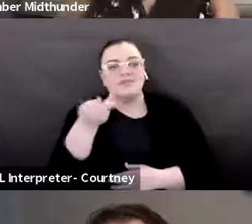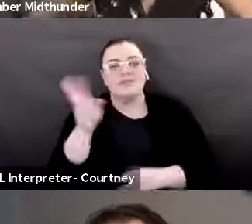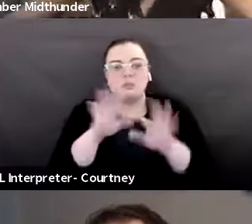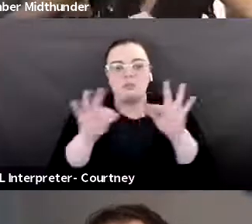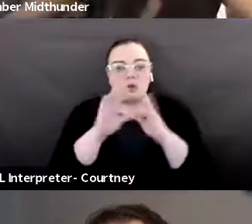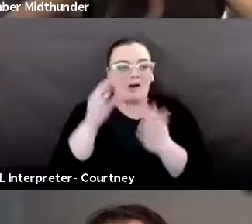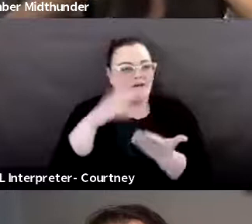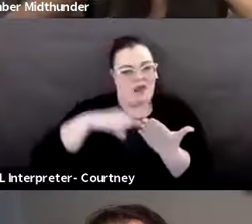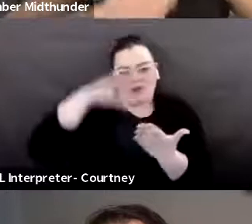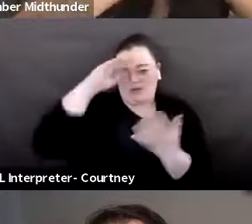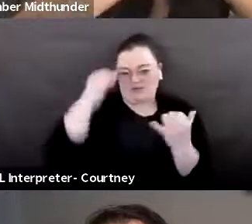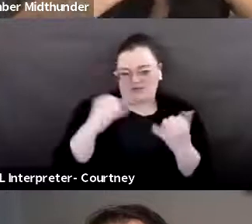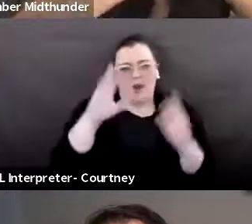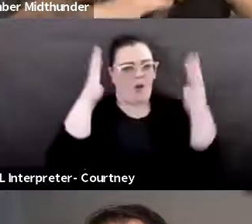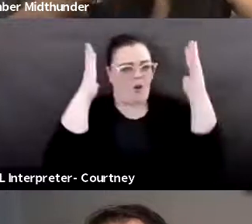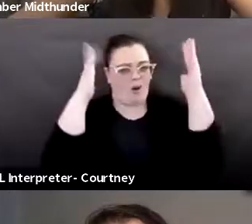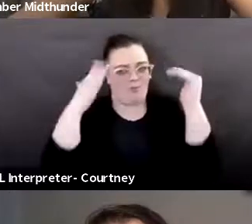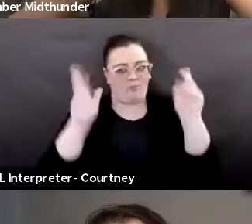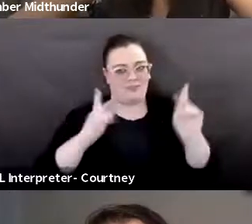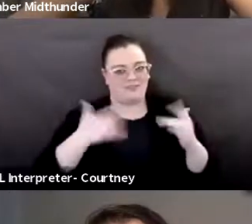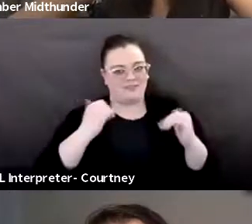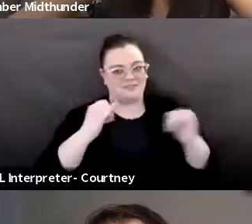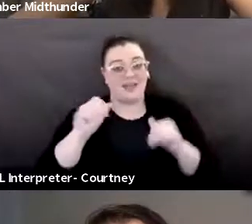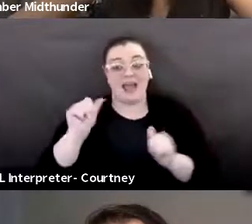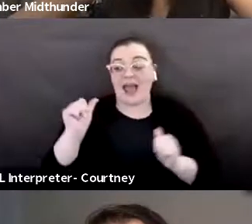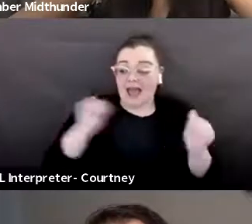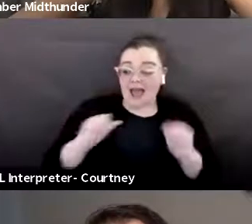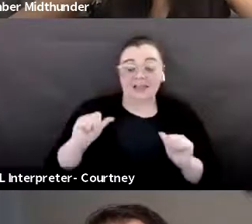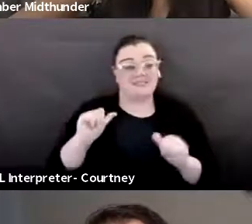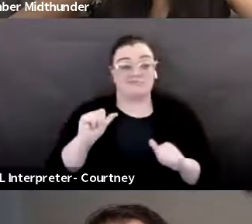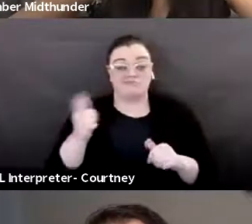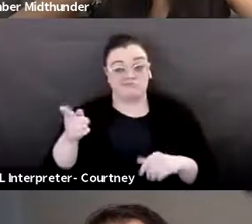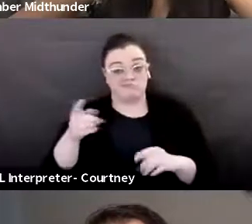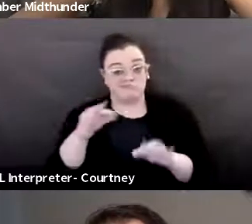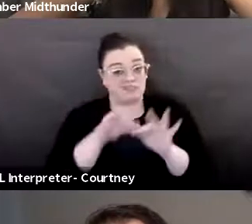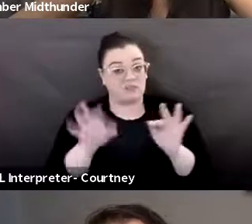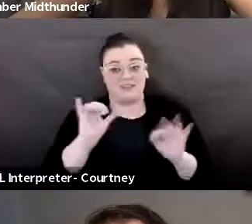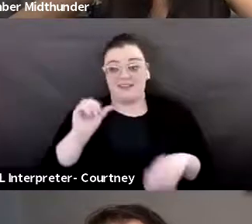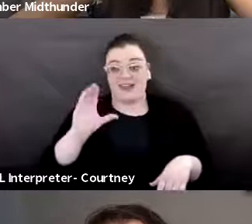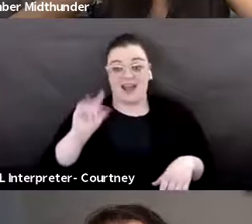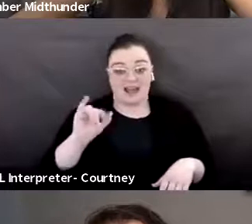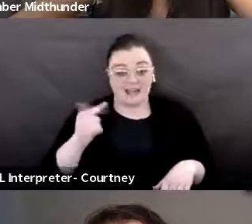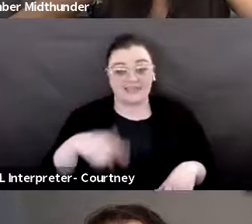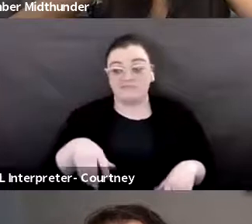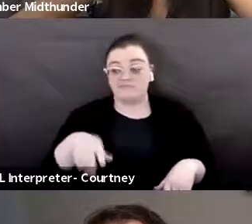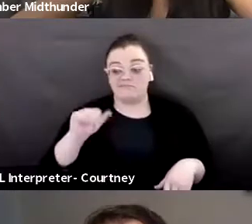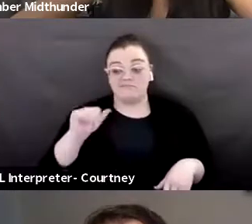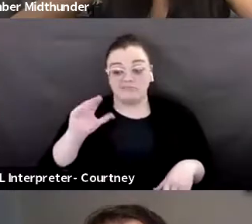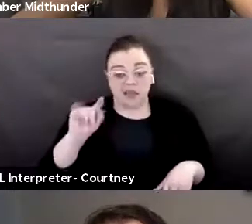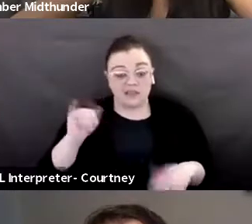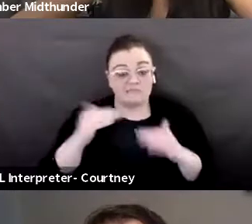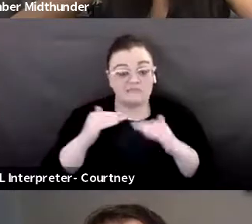hope that people see is acting, right? And truth is truth, and you have to own it. And it's